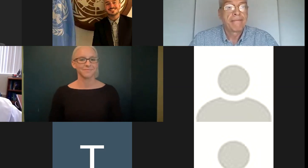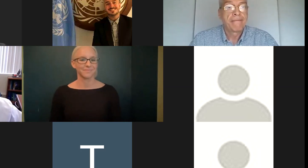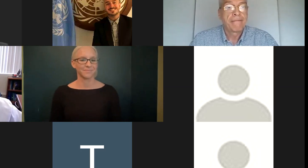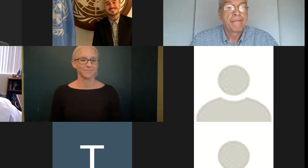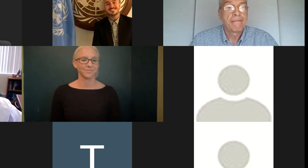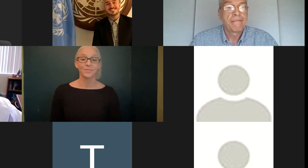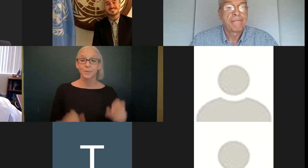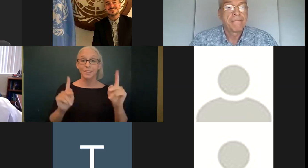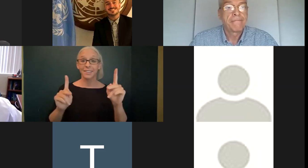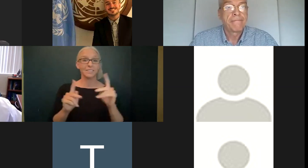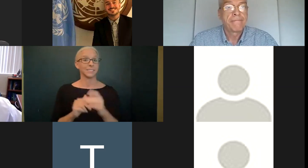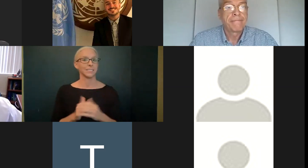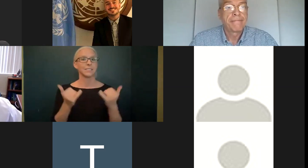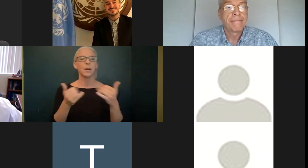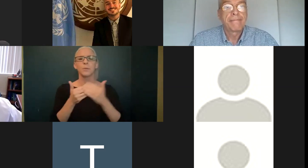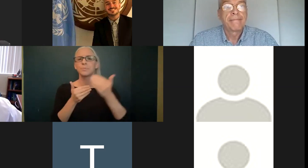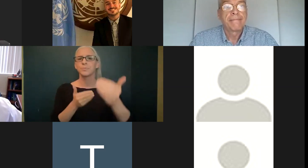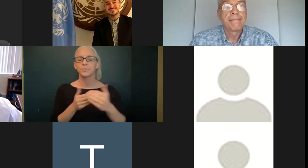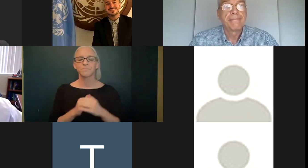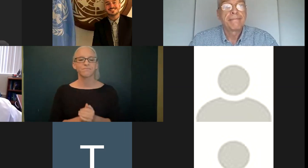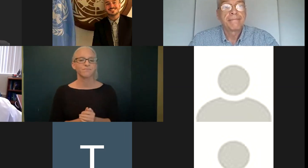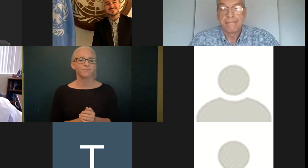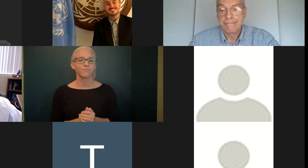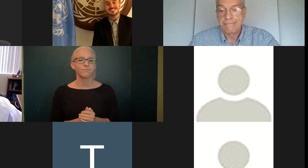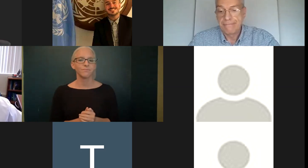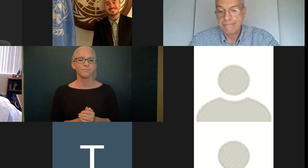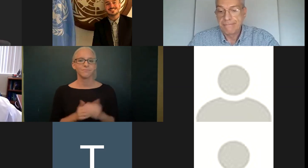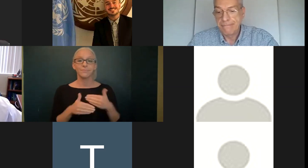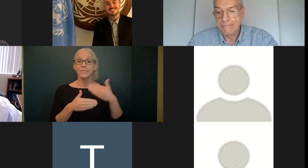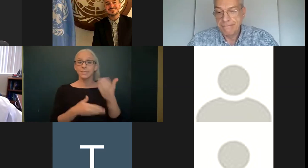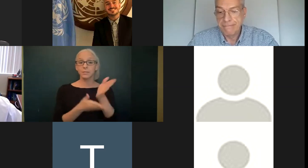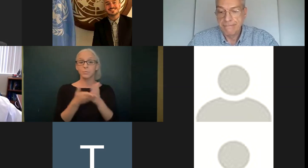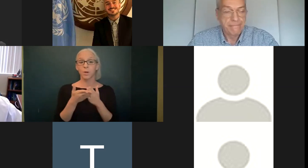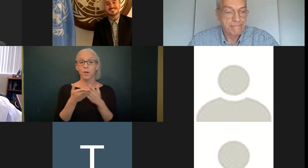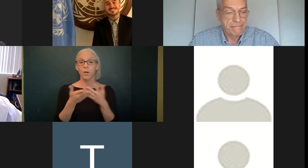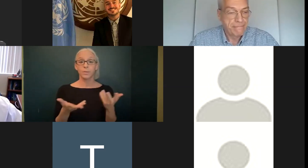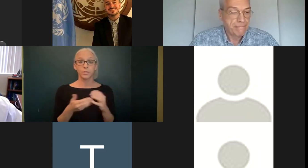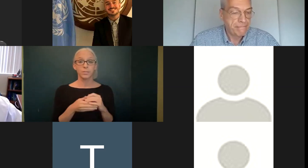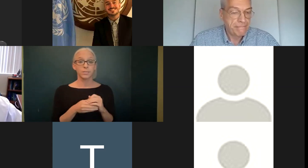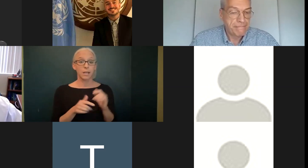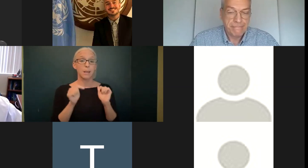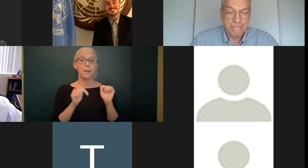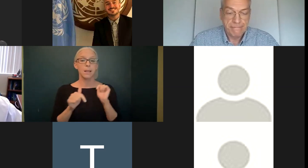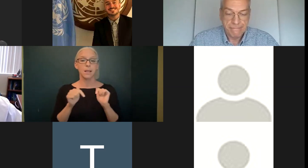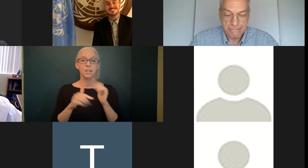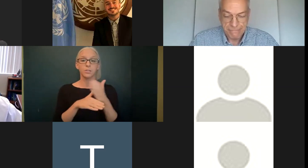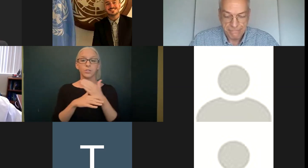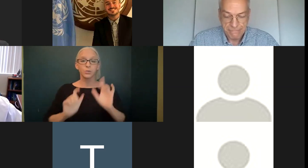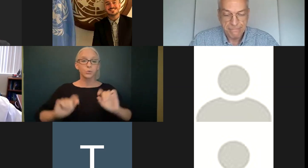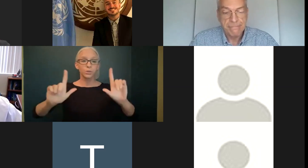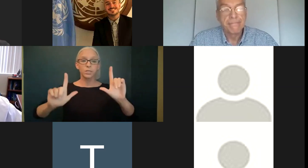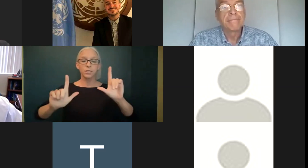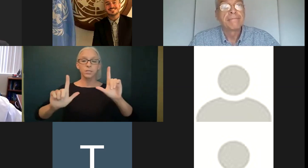Okay, let me move on to the next part, which is, again, let me go back to share screen, which